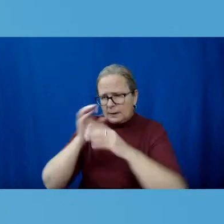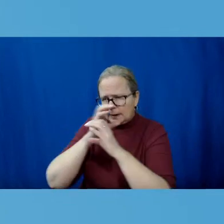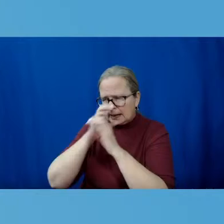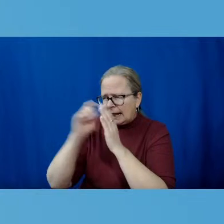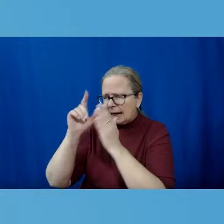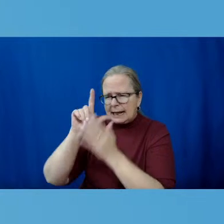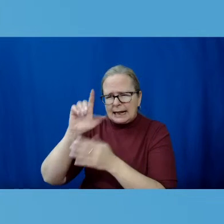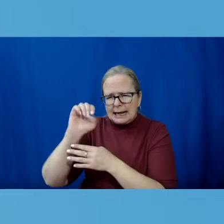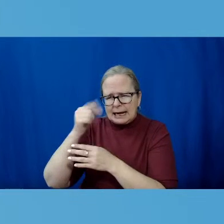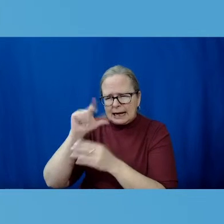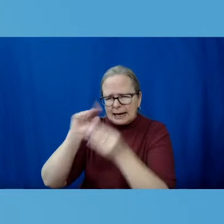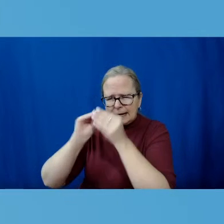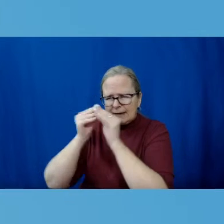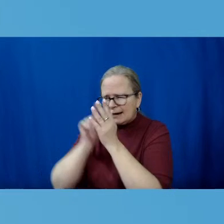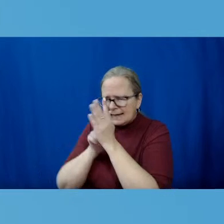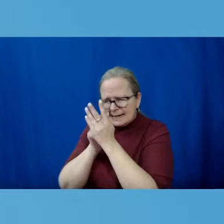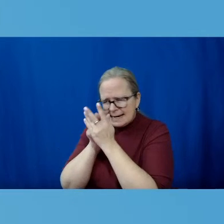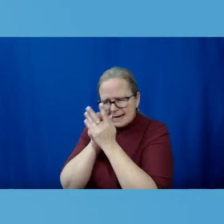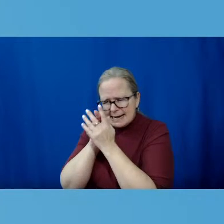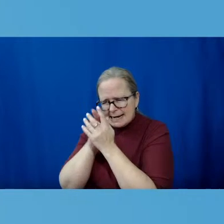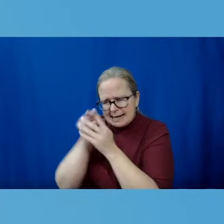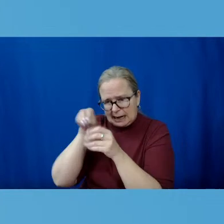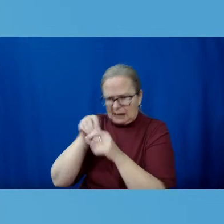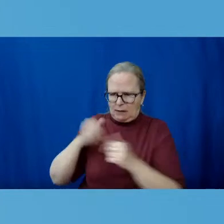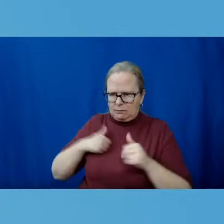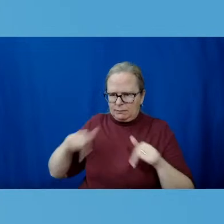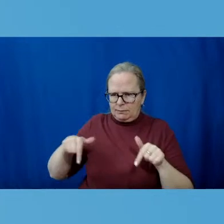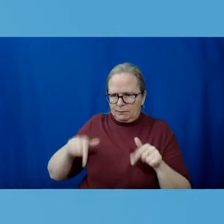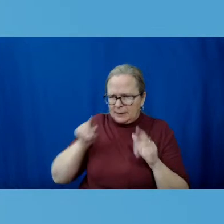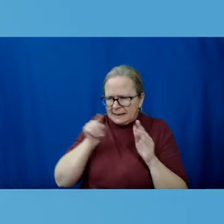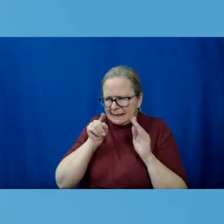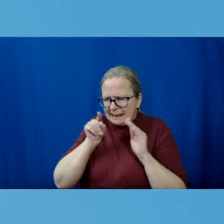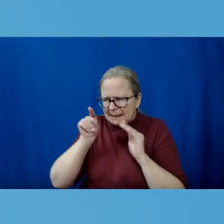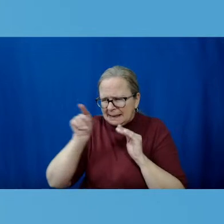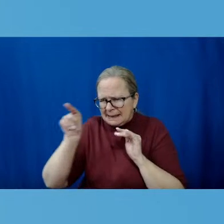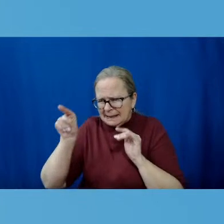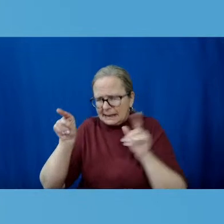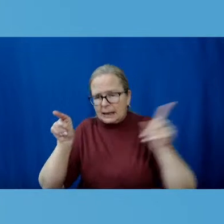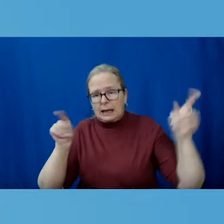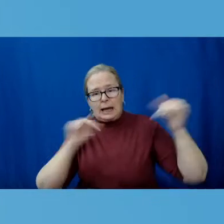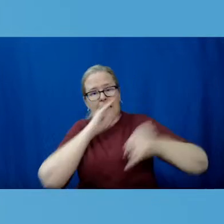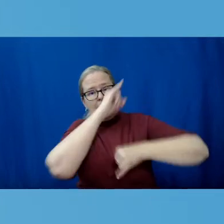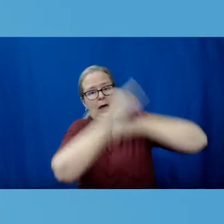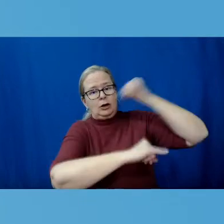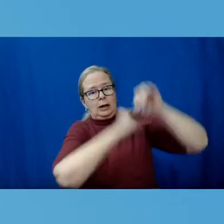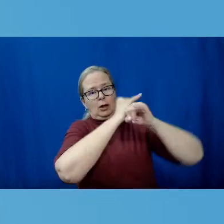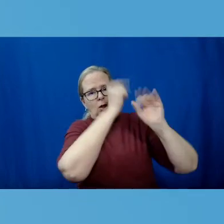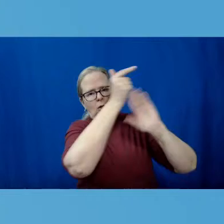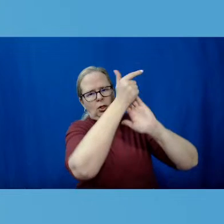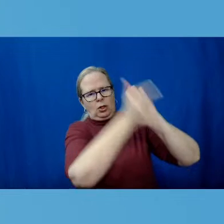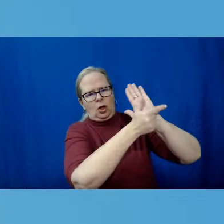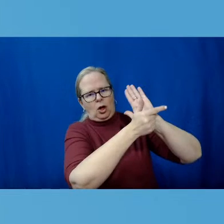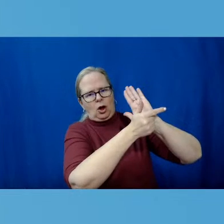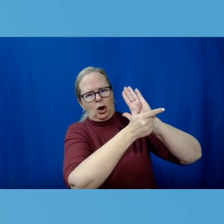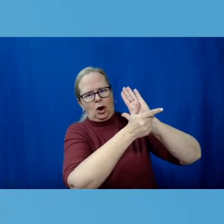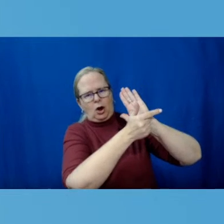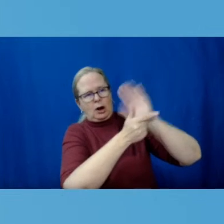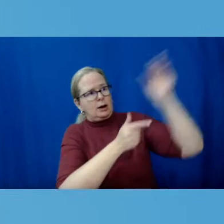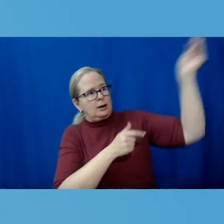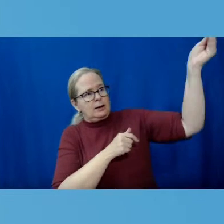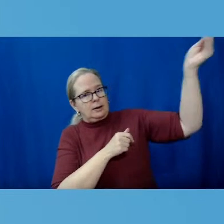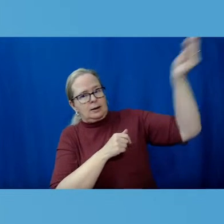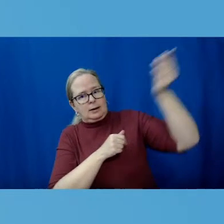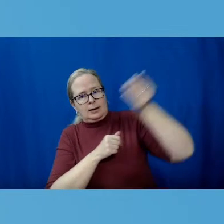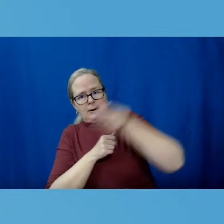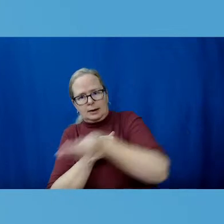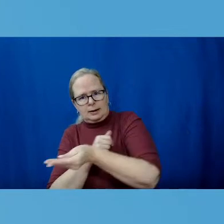has to have been received into Canada. And in many cases, received into provincial law or some local